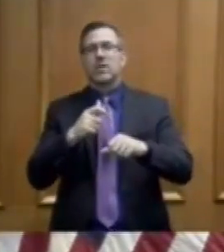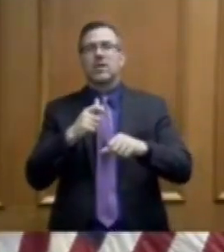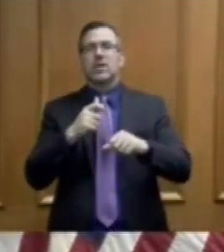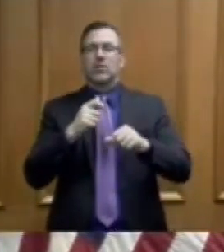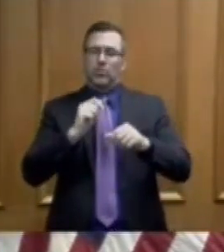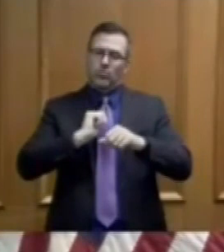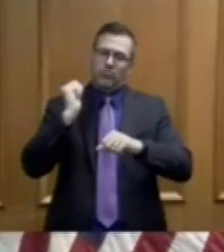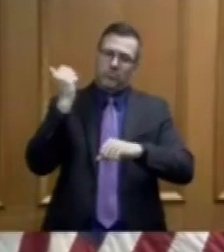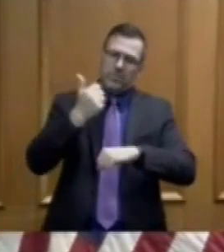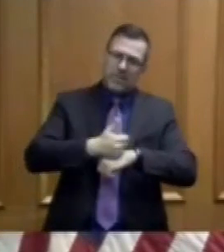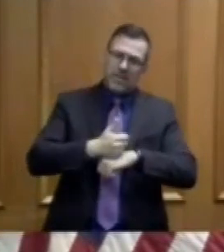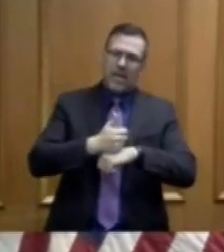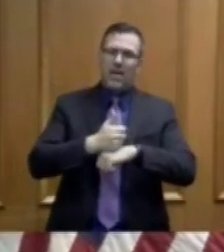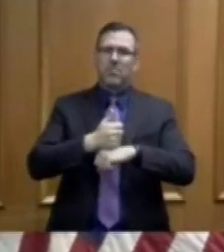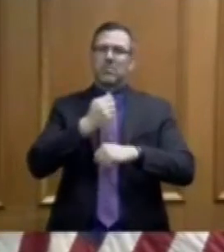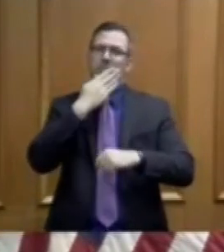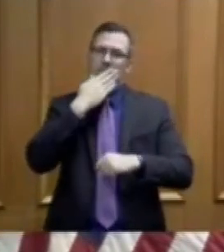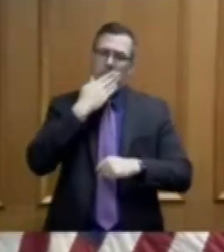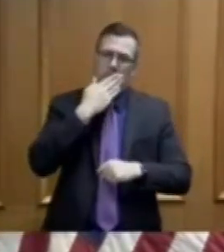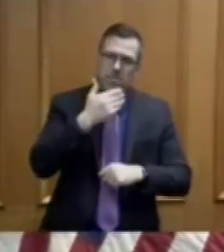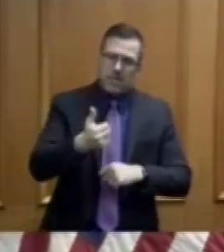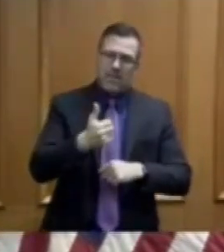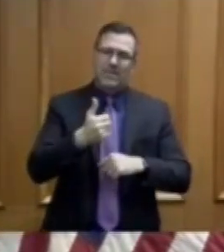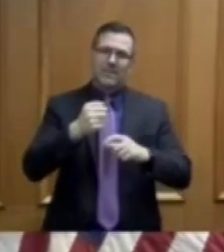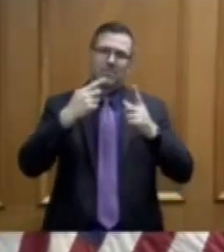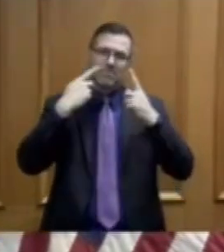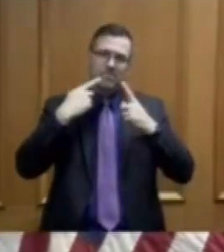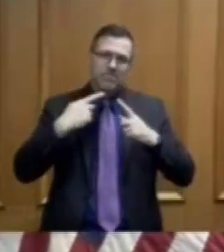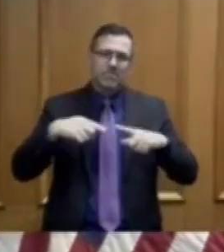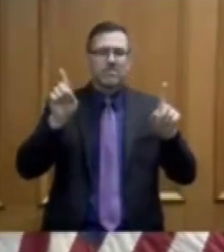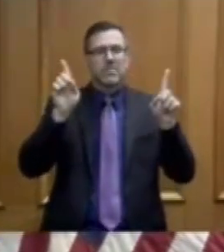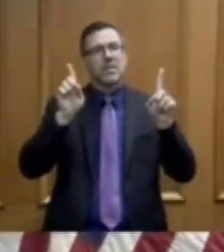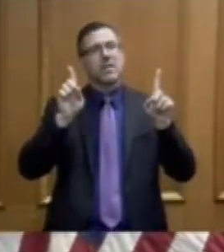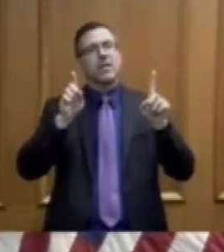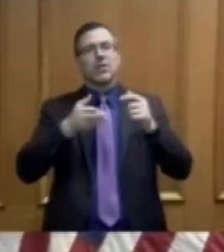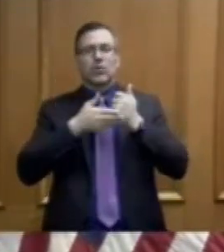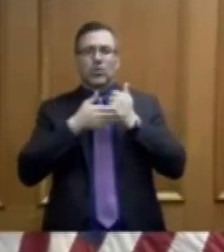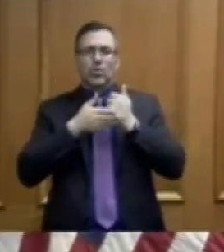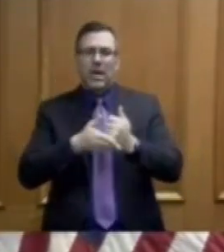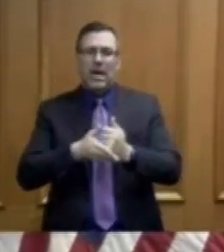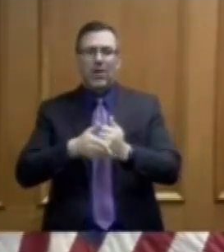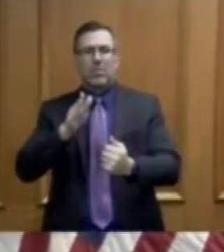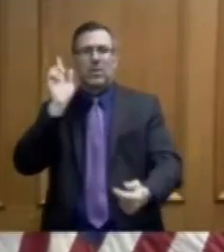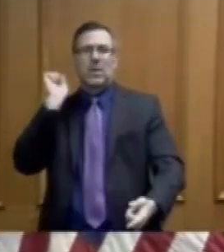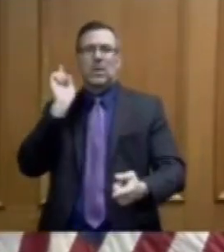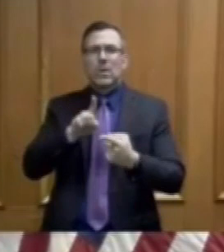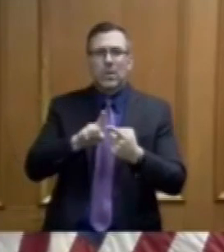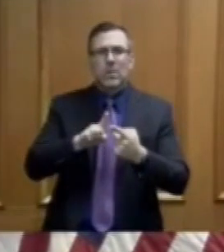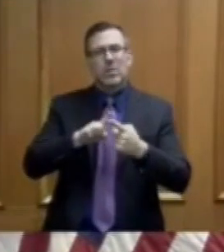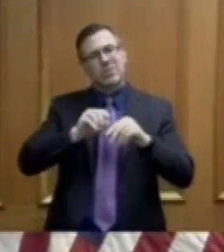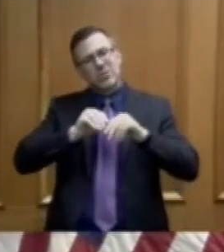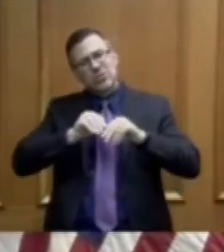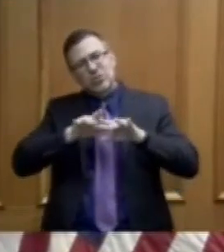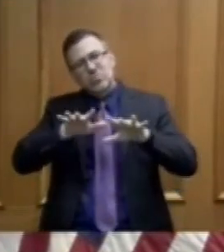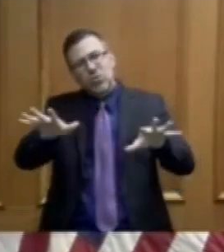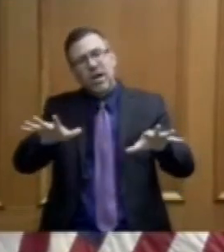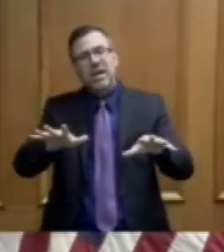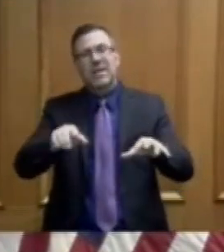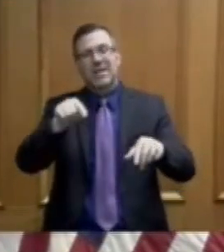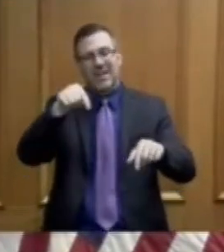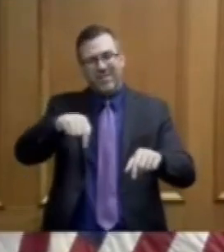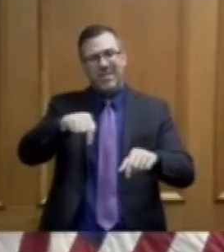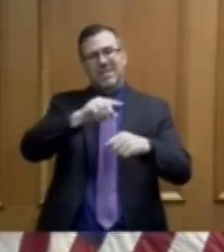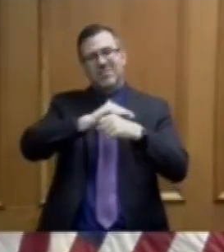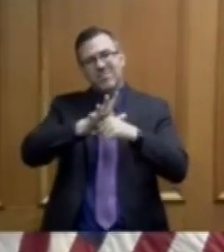best guidance toward mitigating the spread of this virus in Tennessee. And